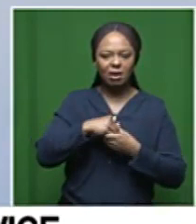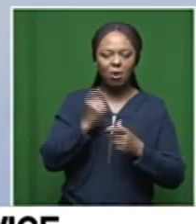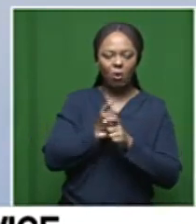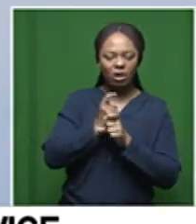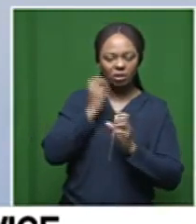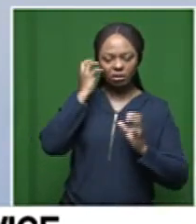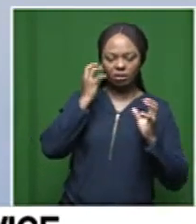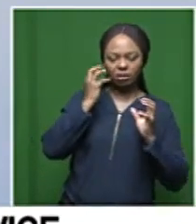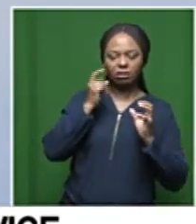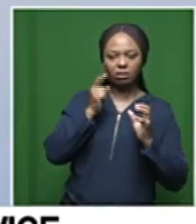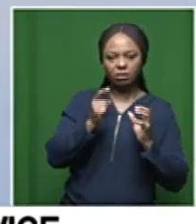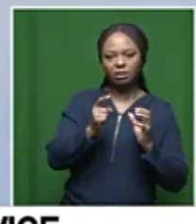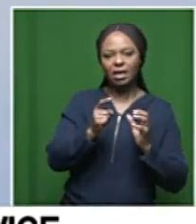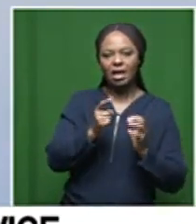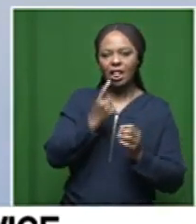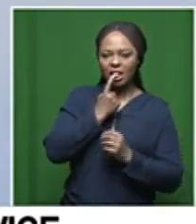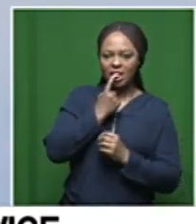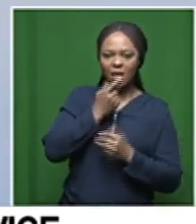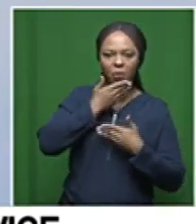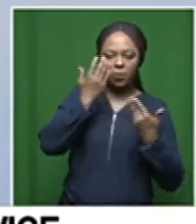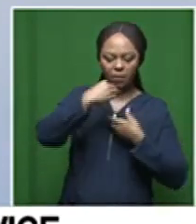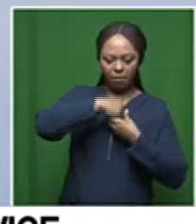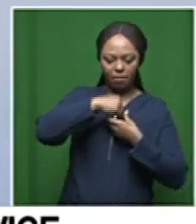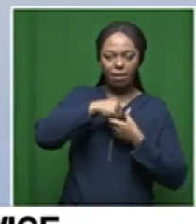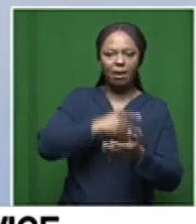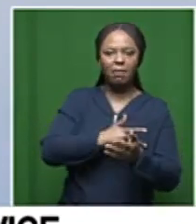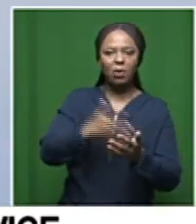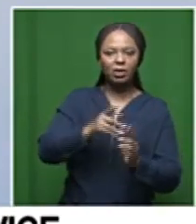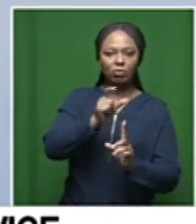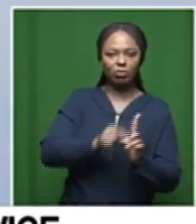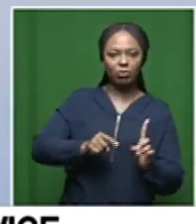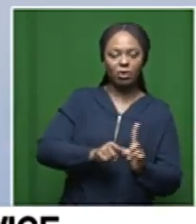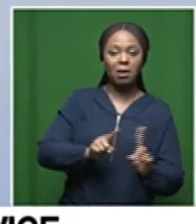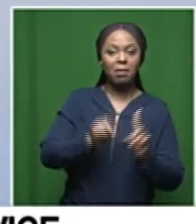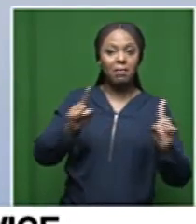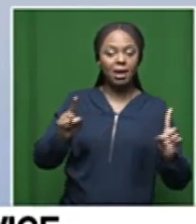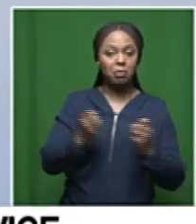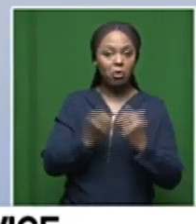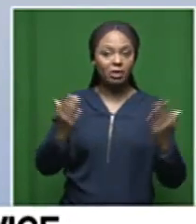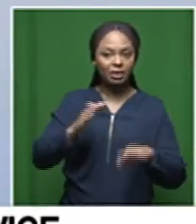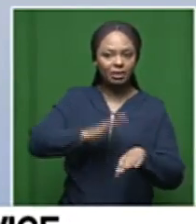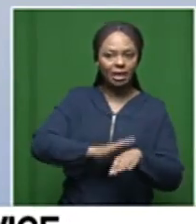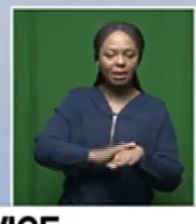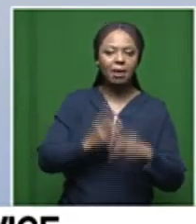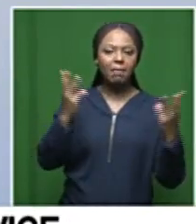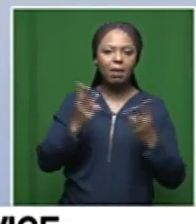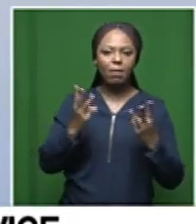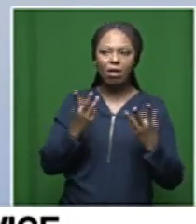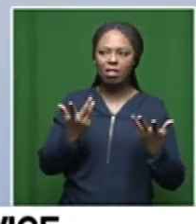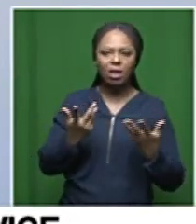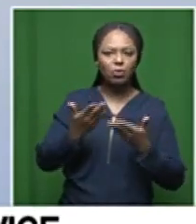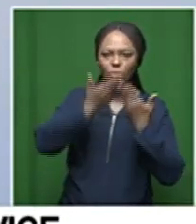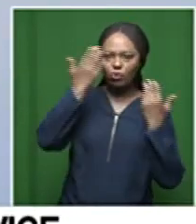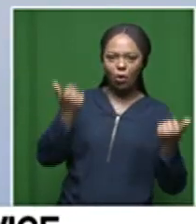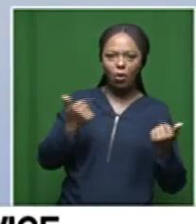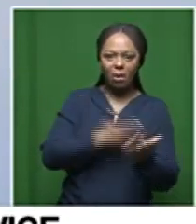informed that they don't have sufficient iron. But many a times, people walk around with low iron in their